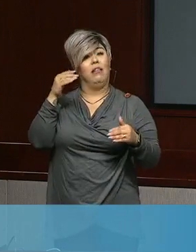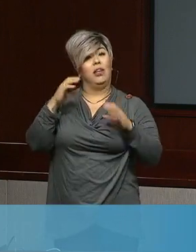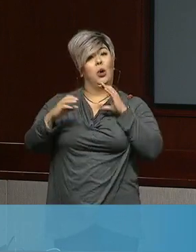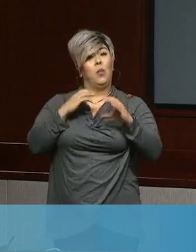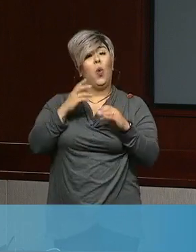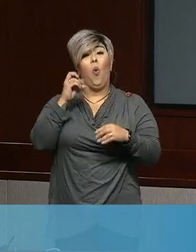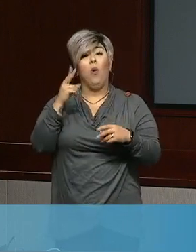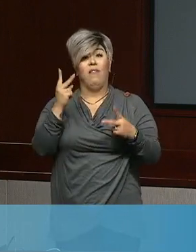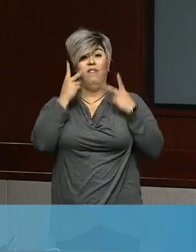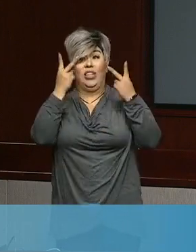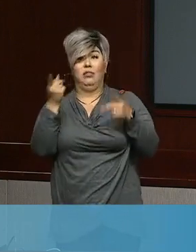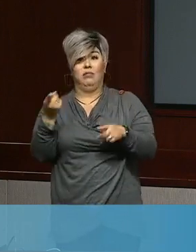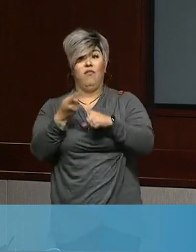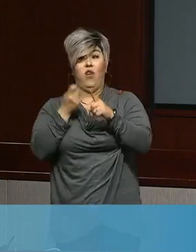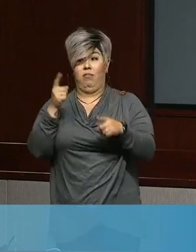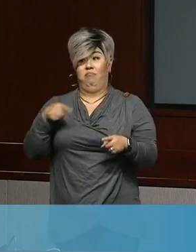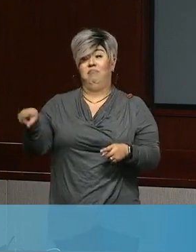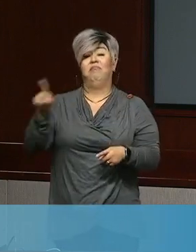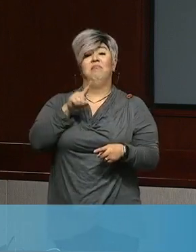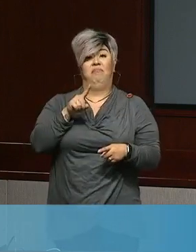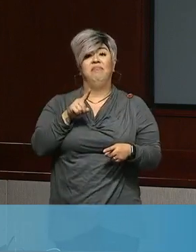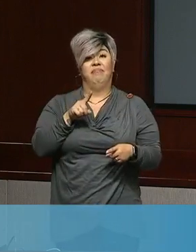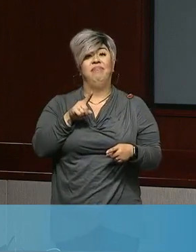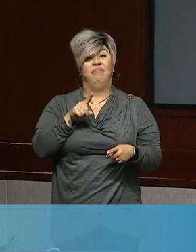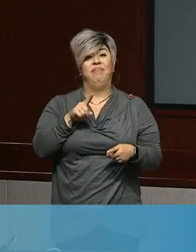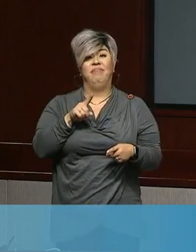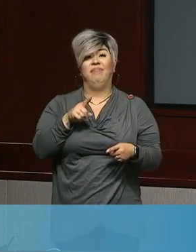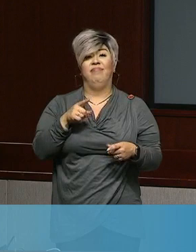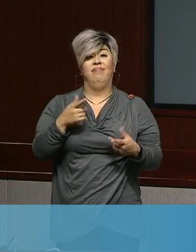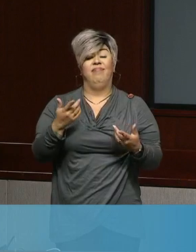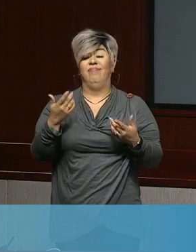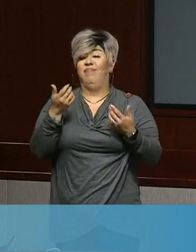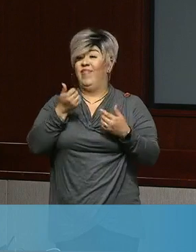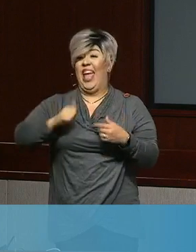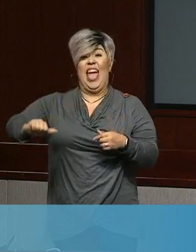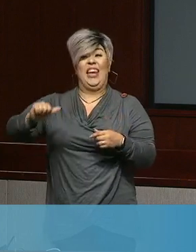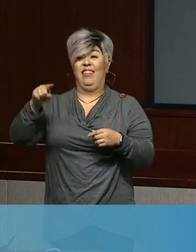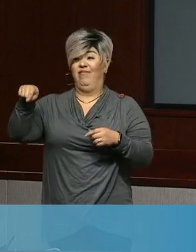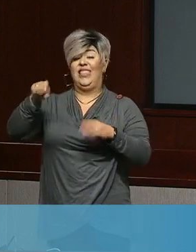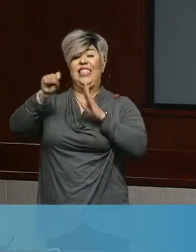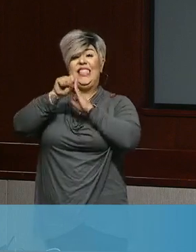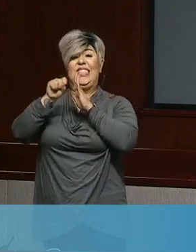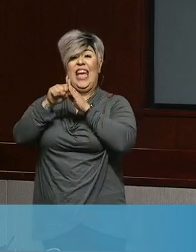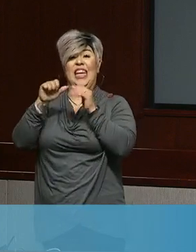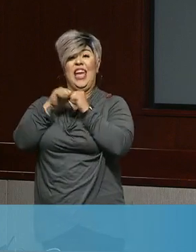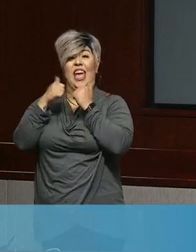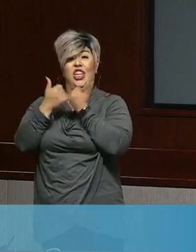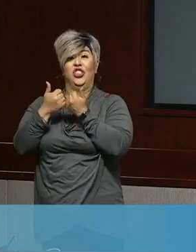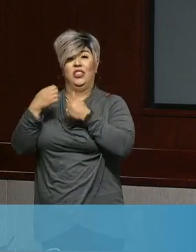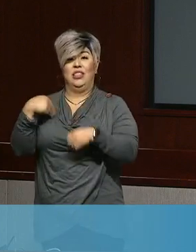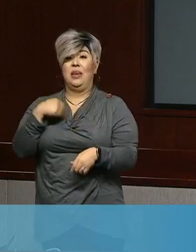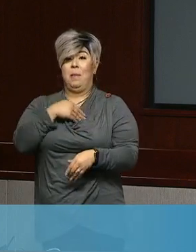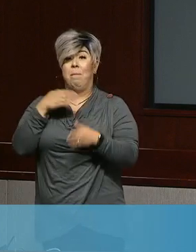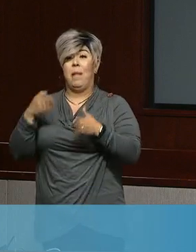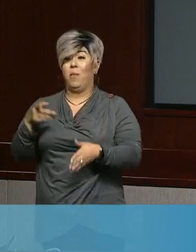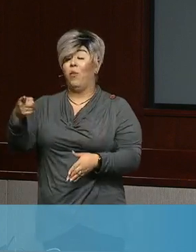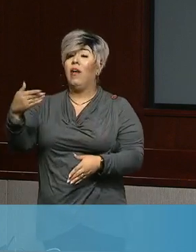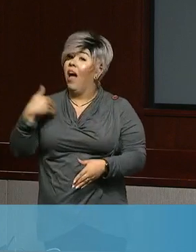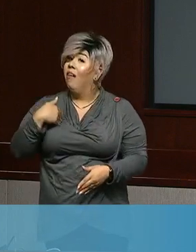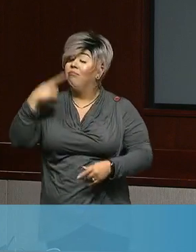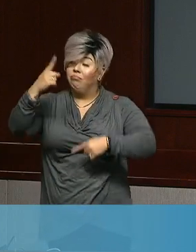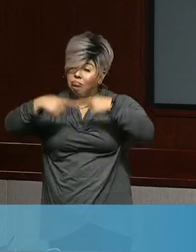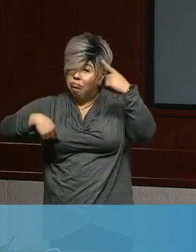a visit from any member, any state agency member of that strike team. There are a variety of